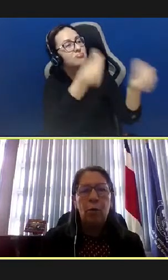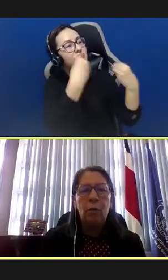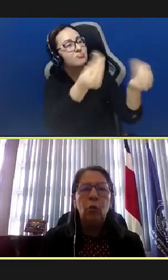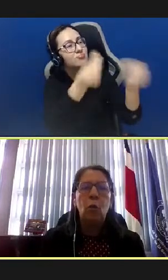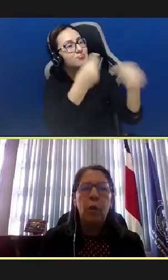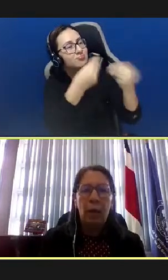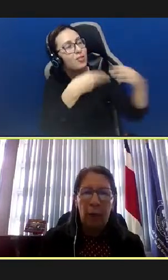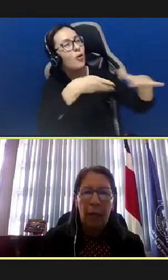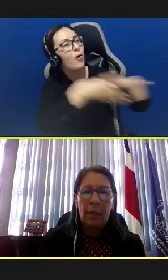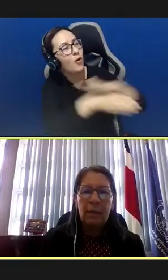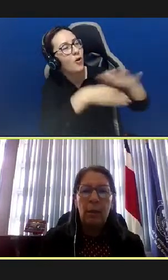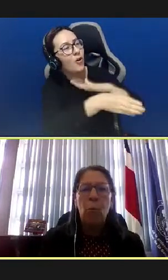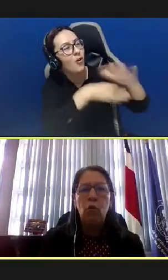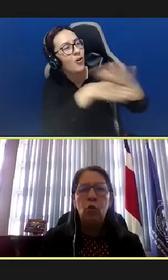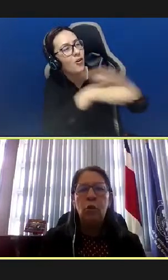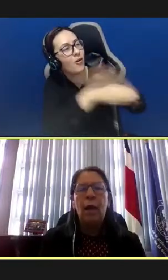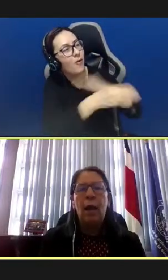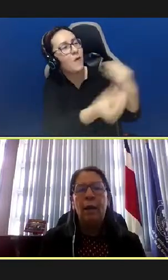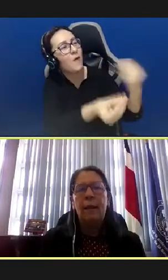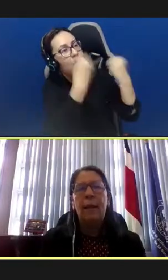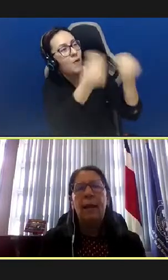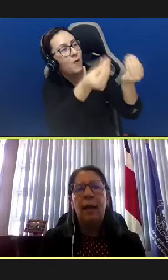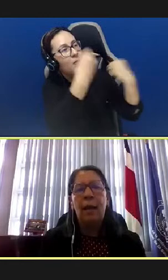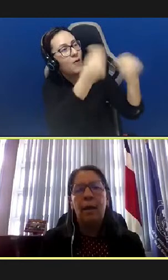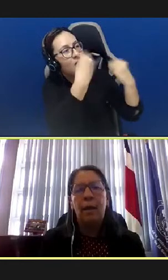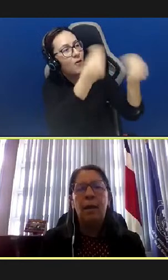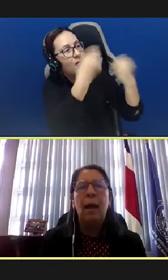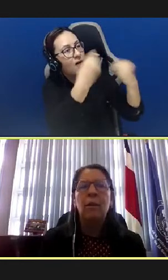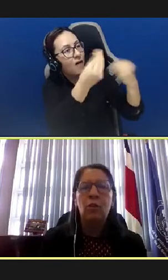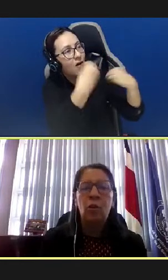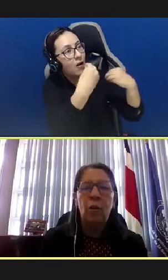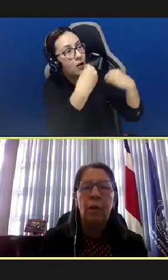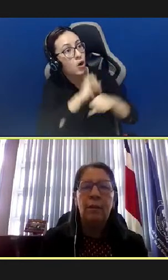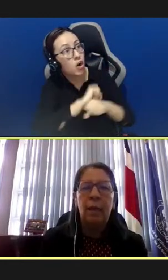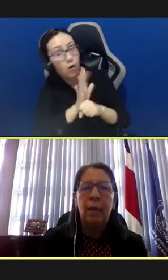because they had their school schedule suspended,